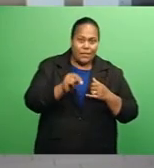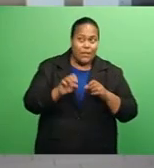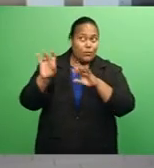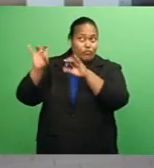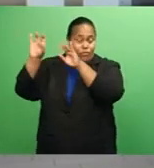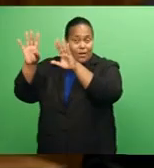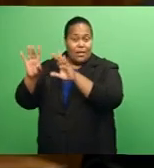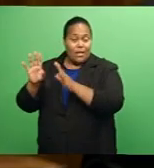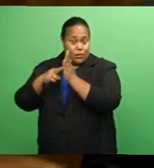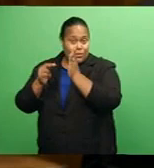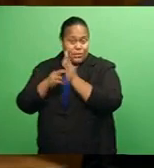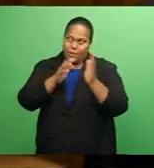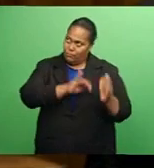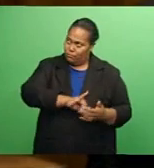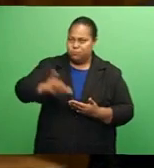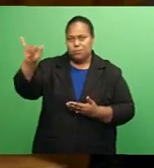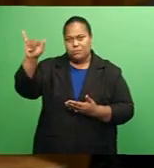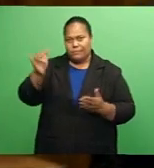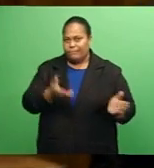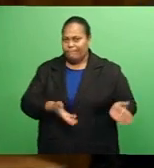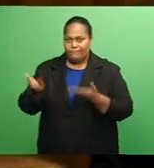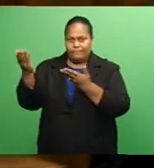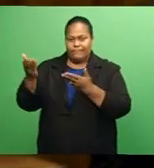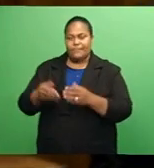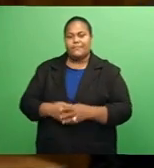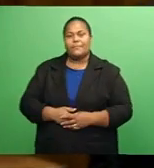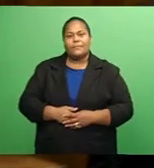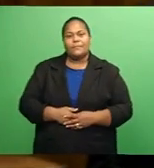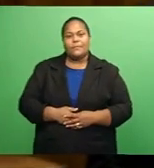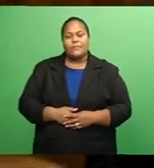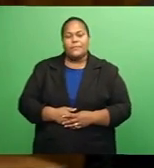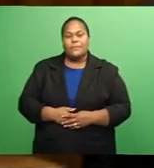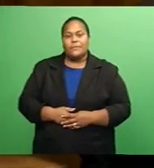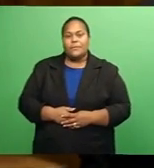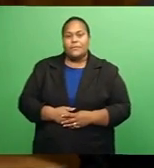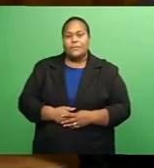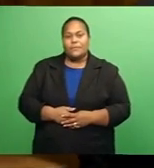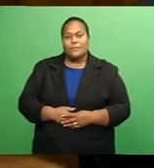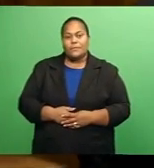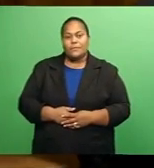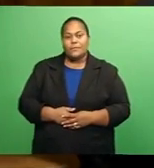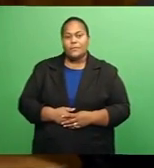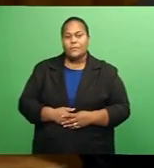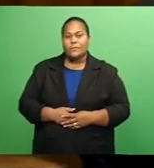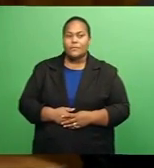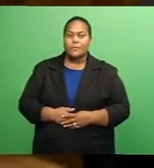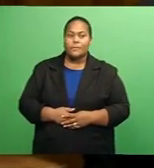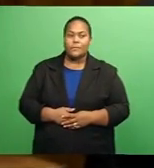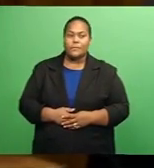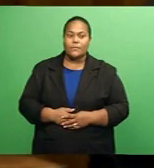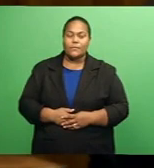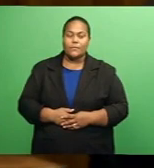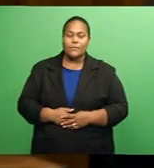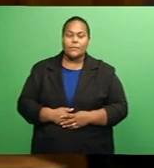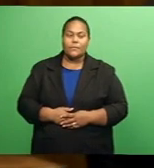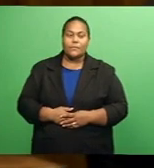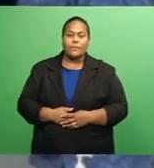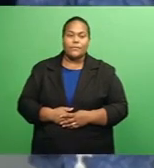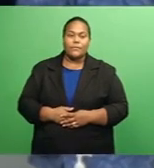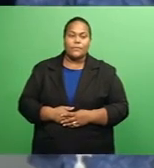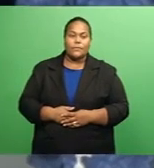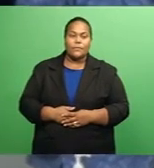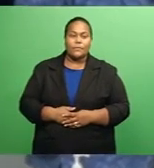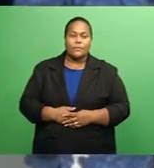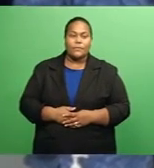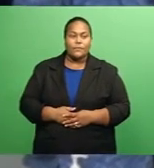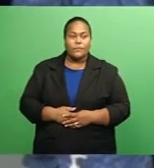update Parliament on the measures taken to manage patients who need medical and surgical treatment abroad due to